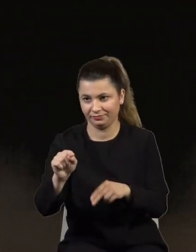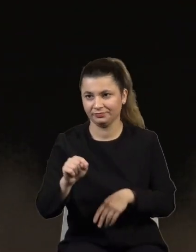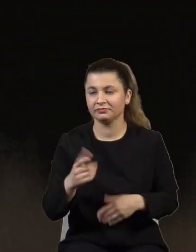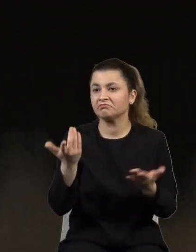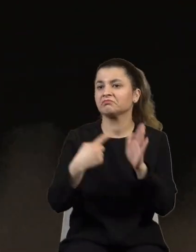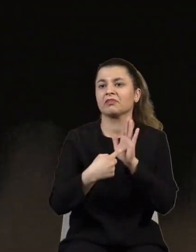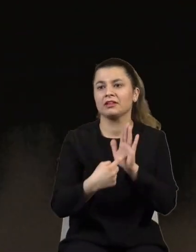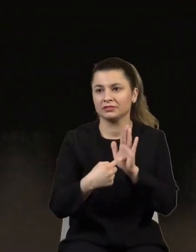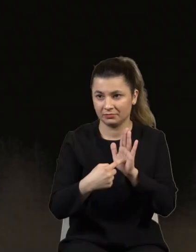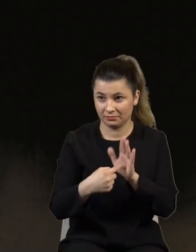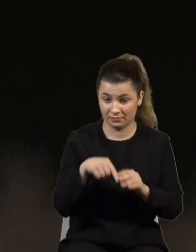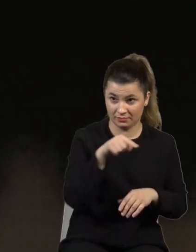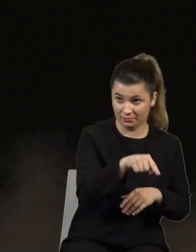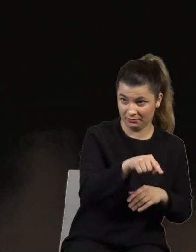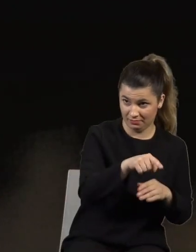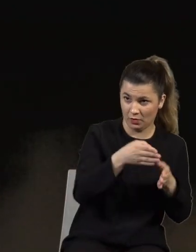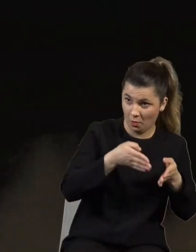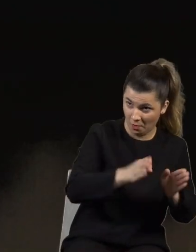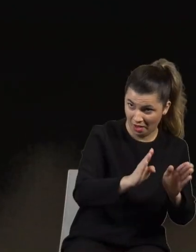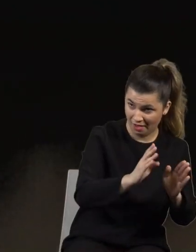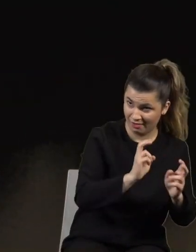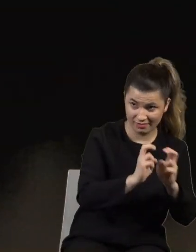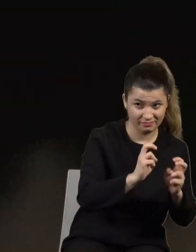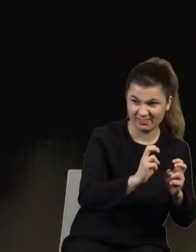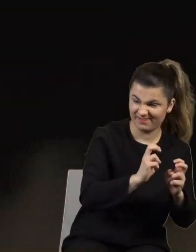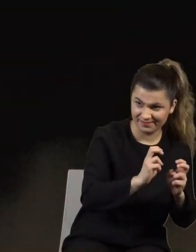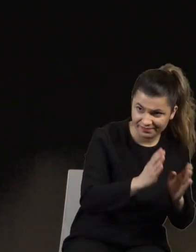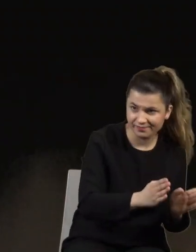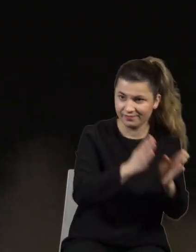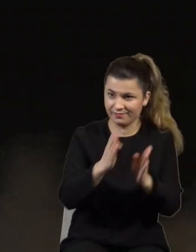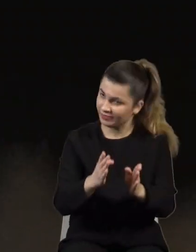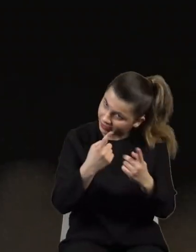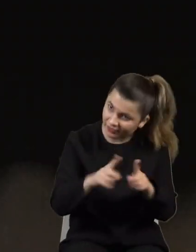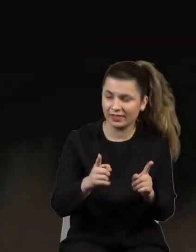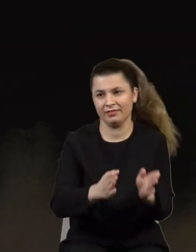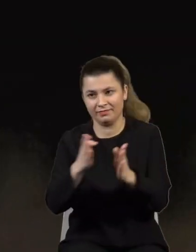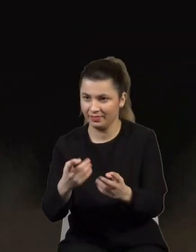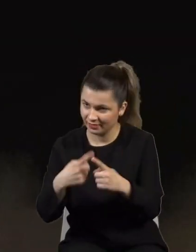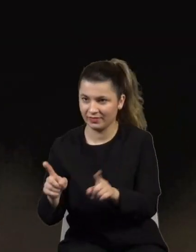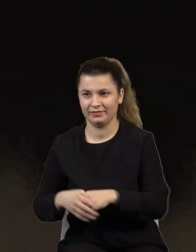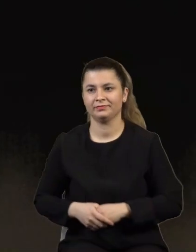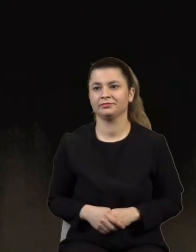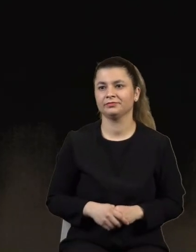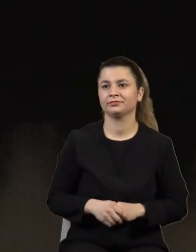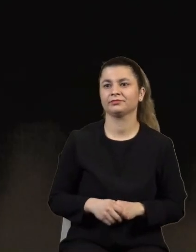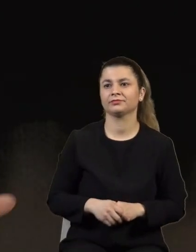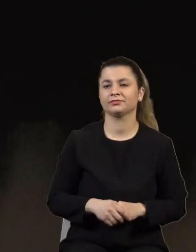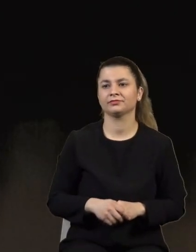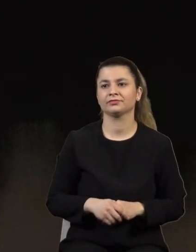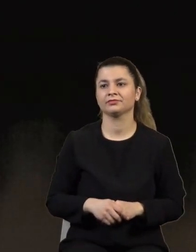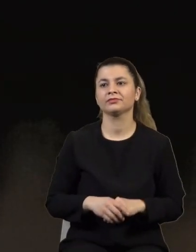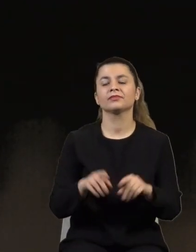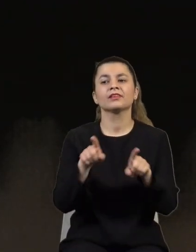different administrations. So, and the same happens with military mobility. I mean, for the